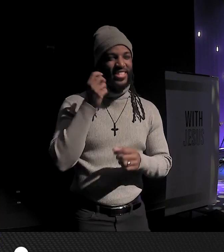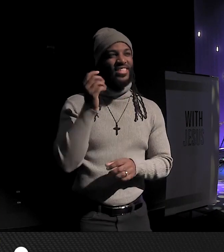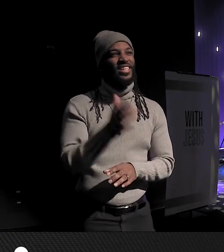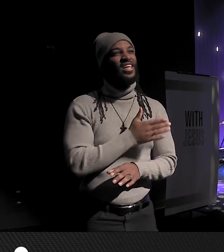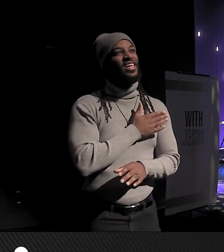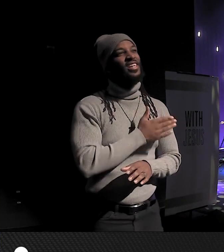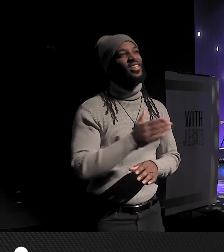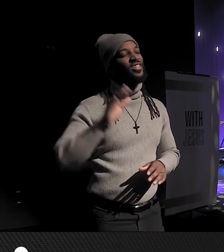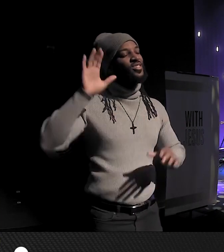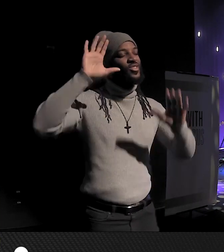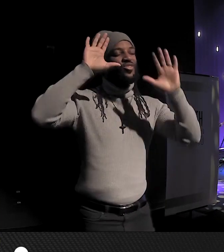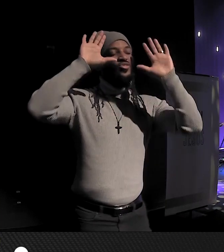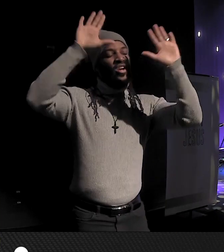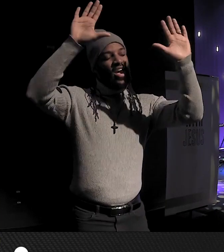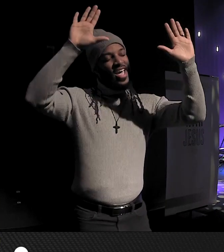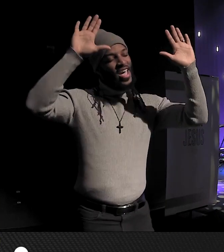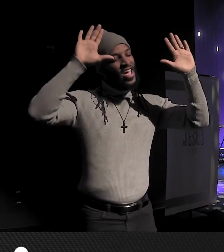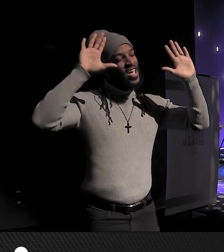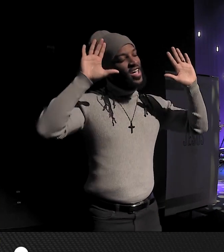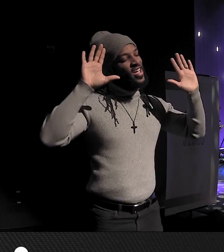bones will sing.